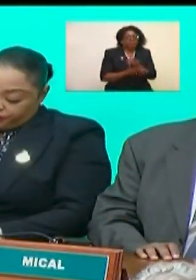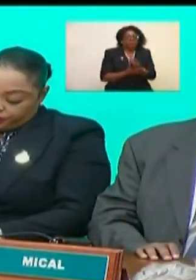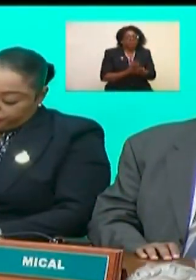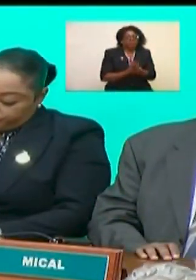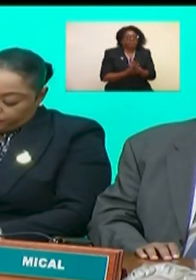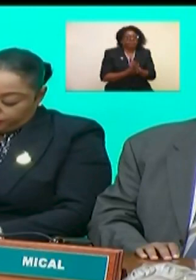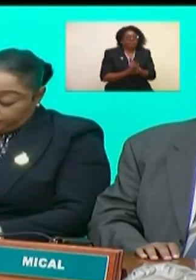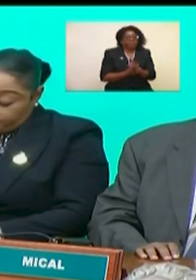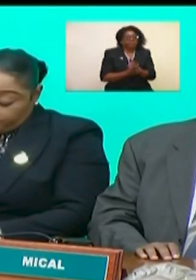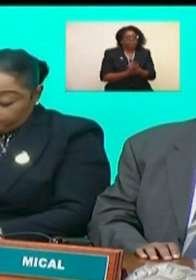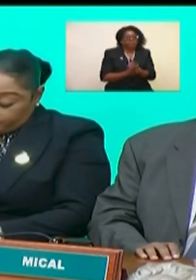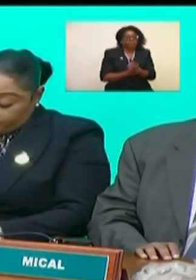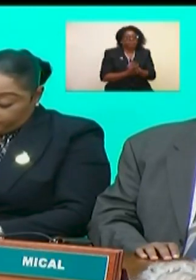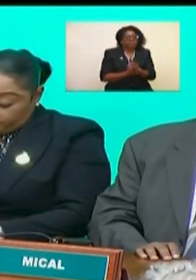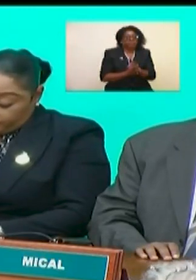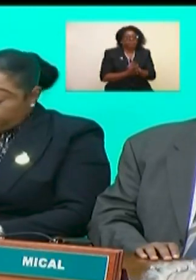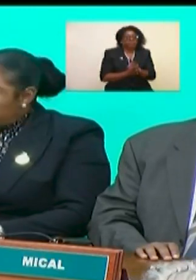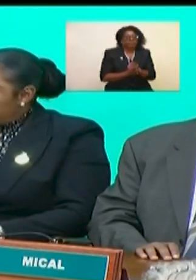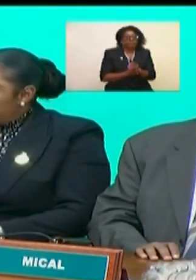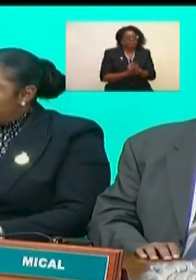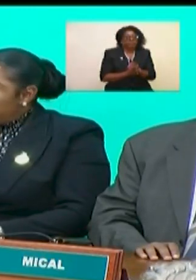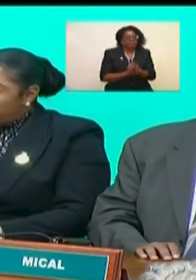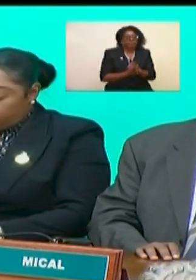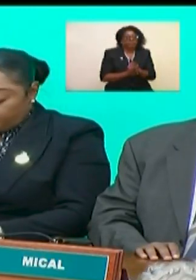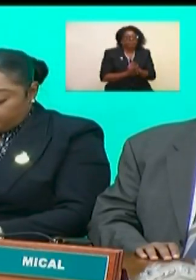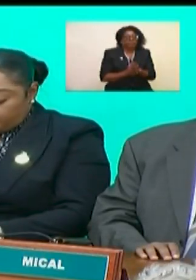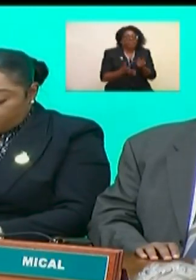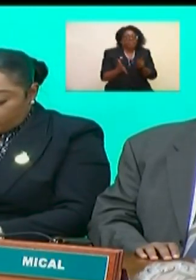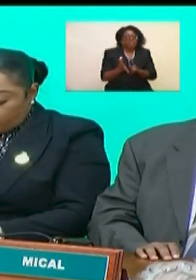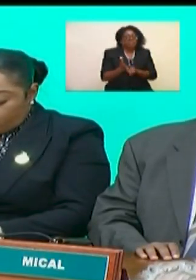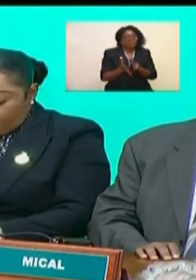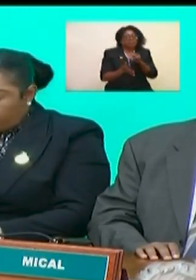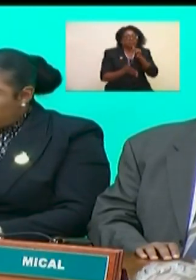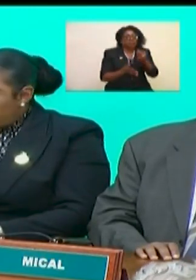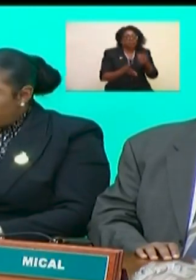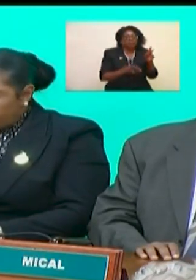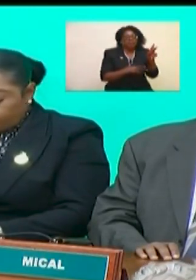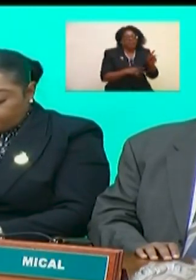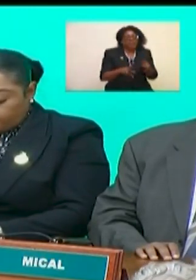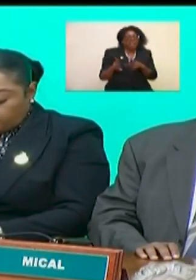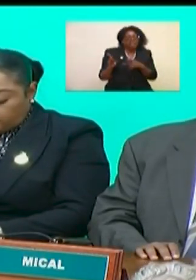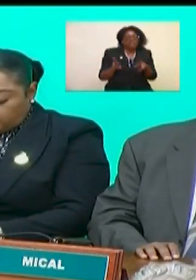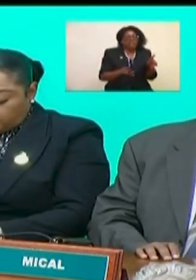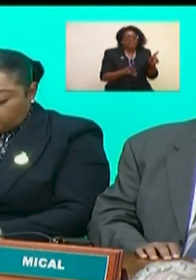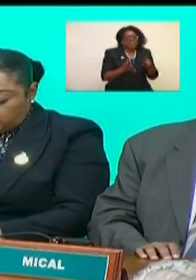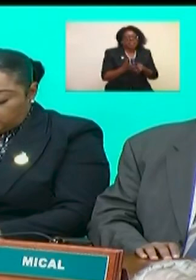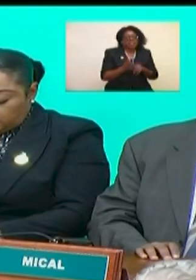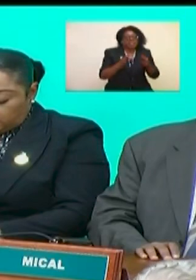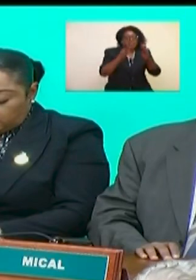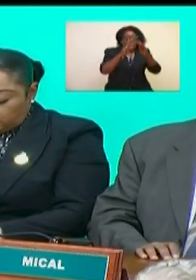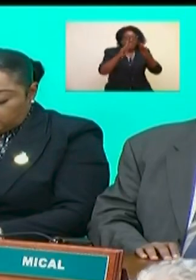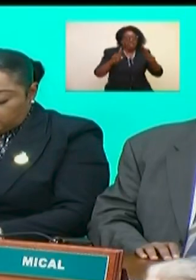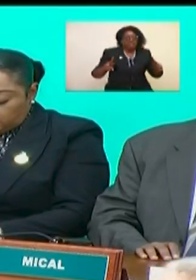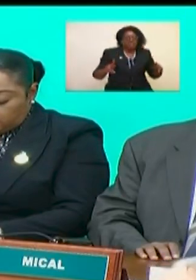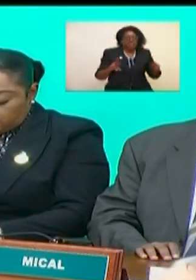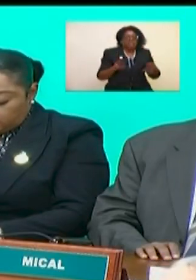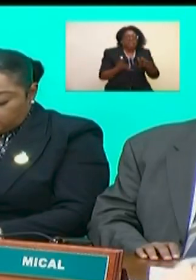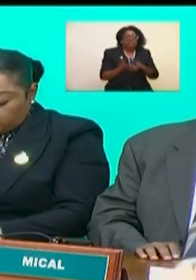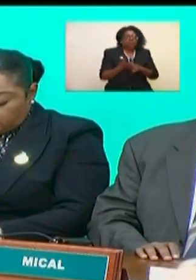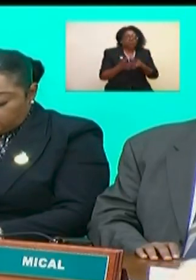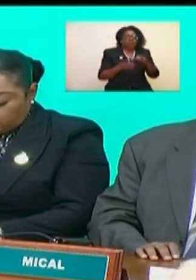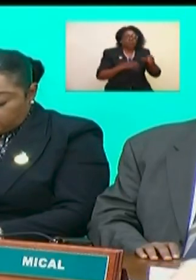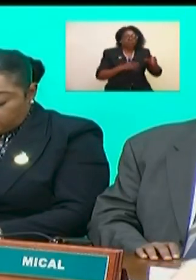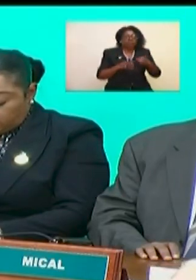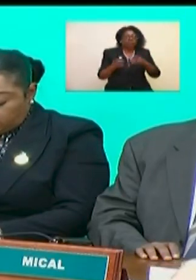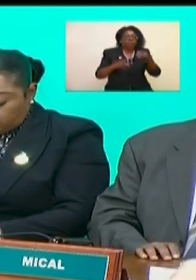Honorable members. Madam Speaker, all of us. Honorable members. This is not the party, this is the parliament. And what controls in